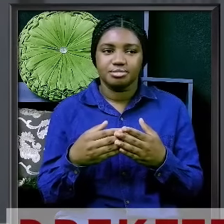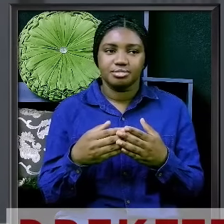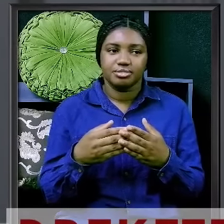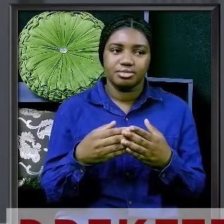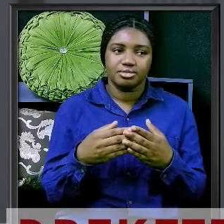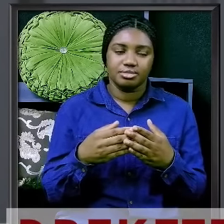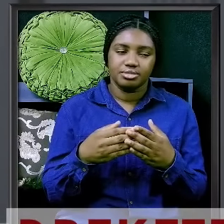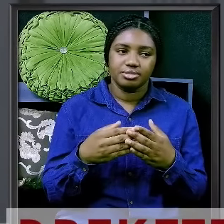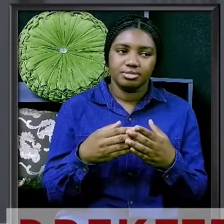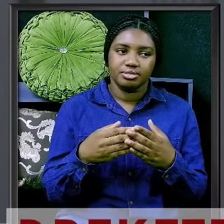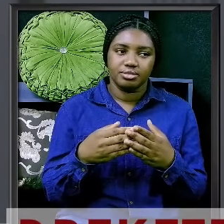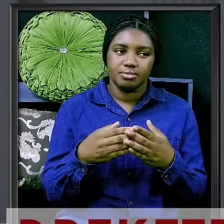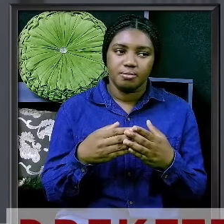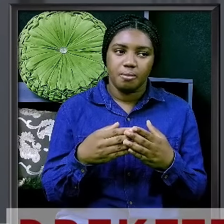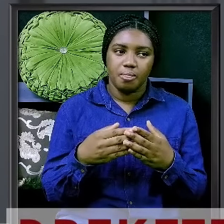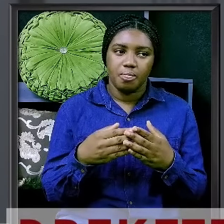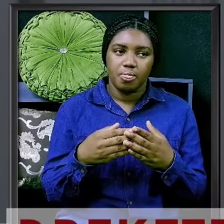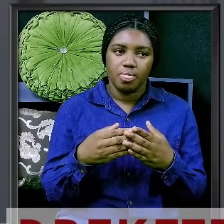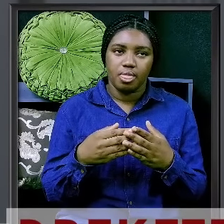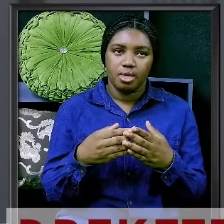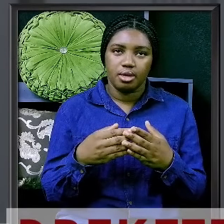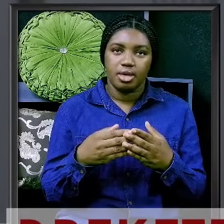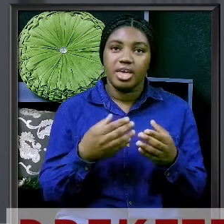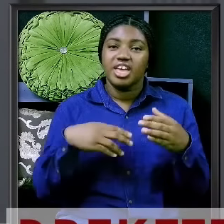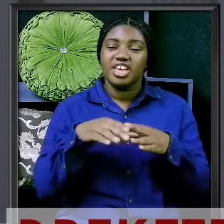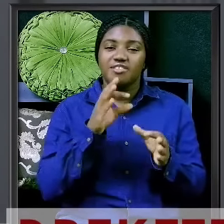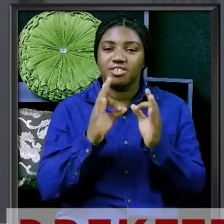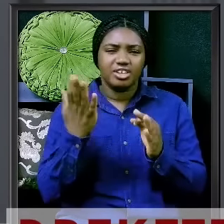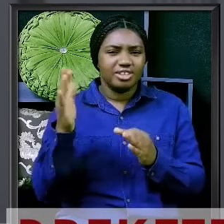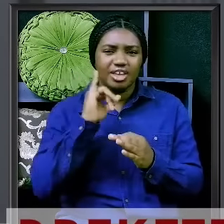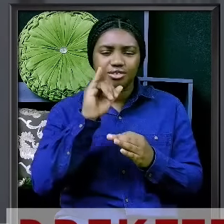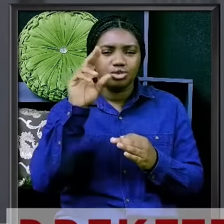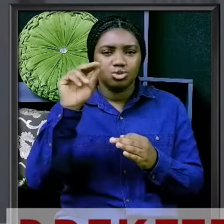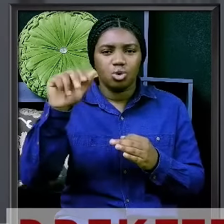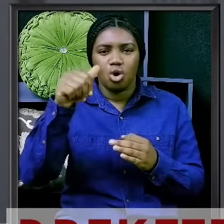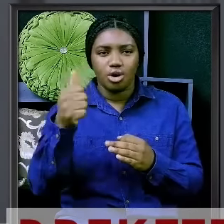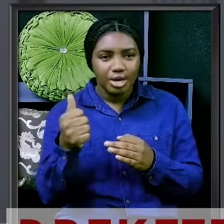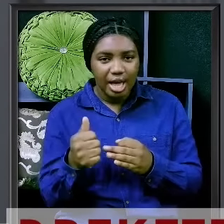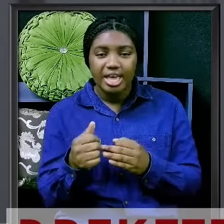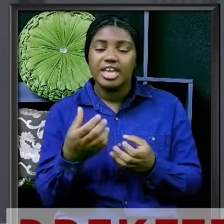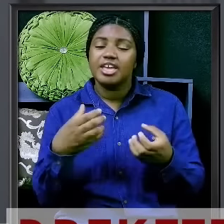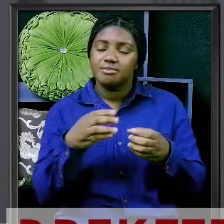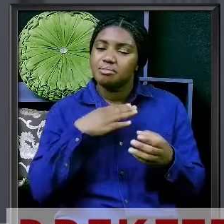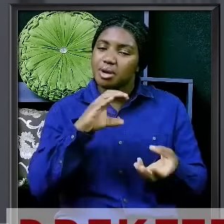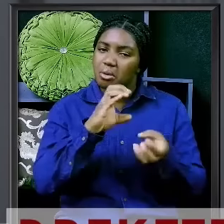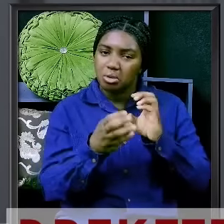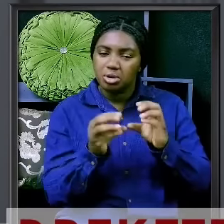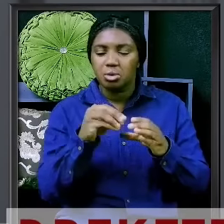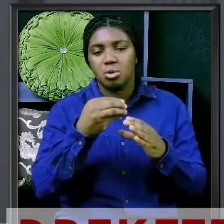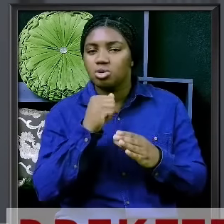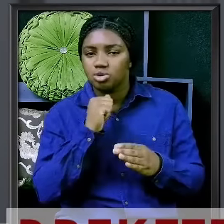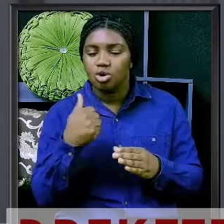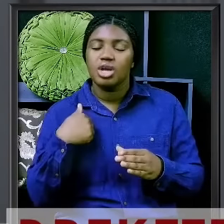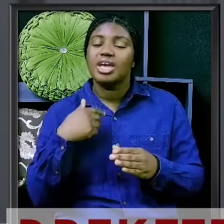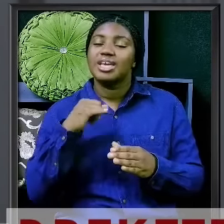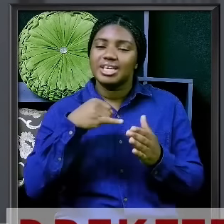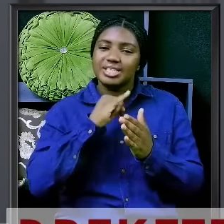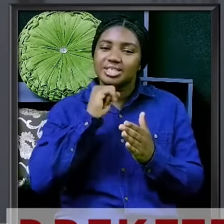lightly with that person. So even if there's no other, whether he's my colleague or not, we are talking about